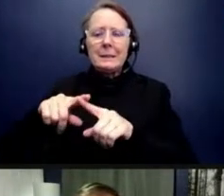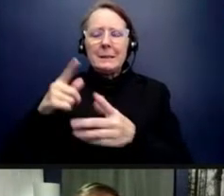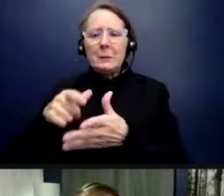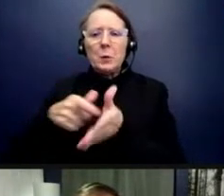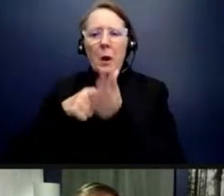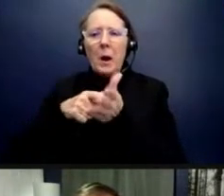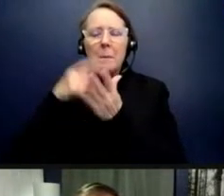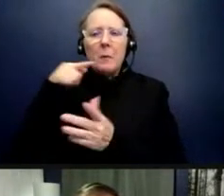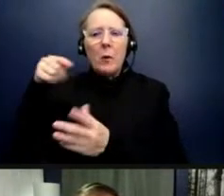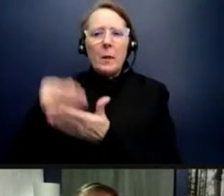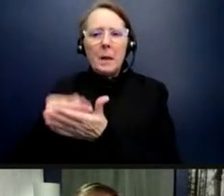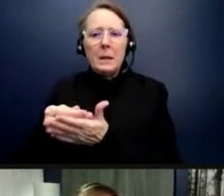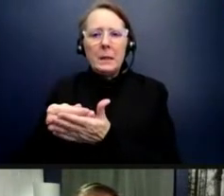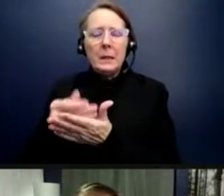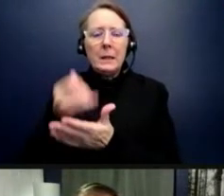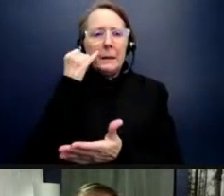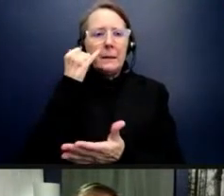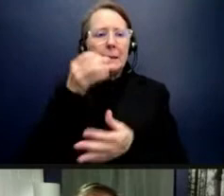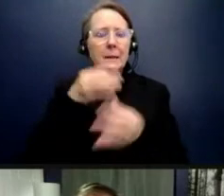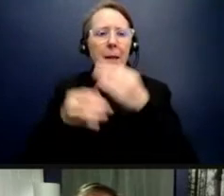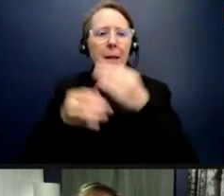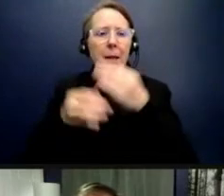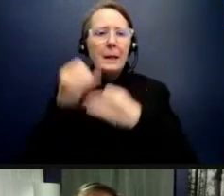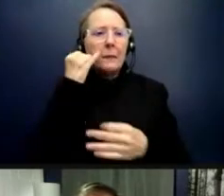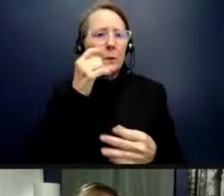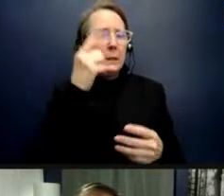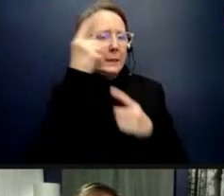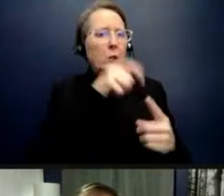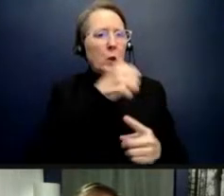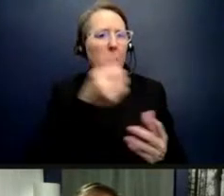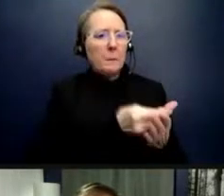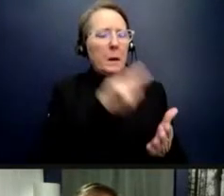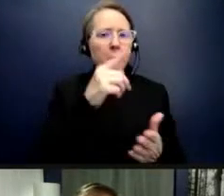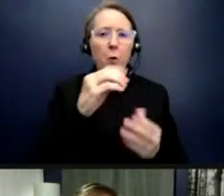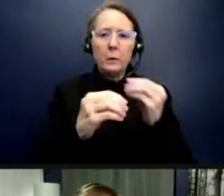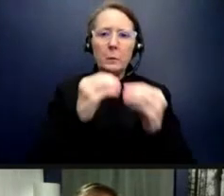another pot for the repairs out at Cascade.